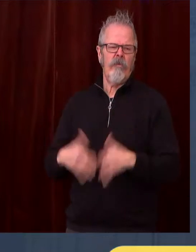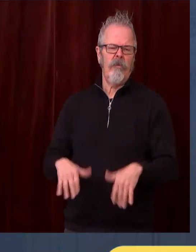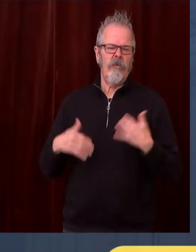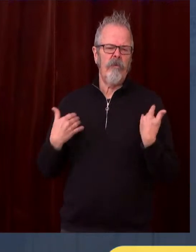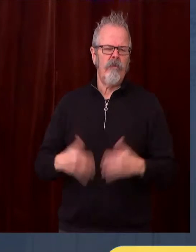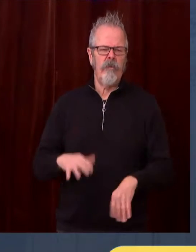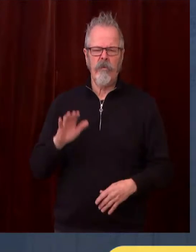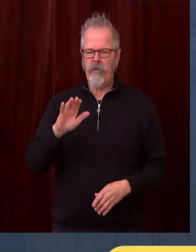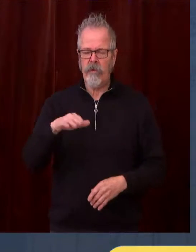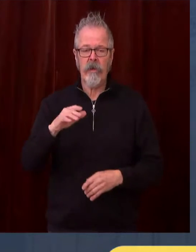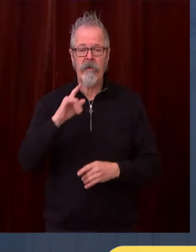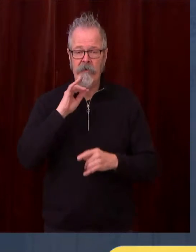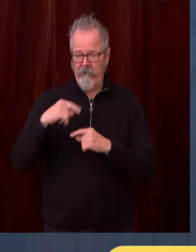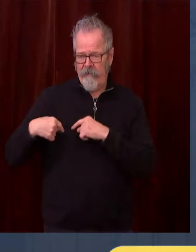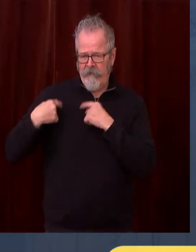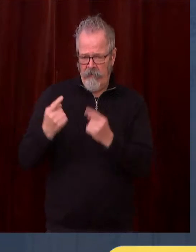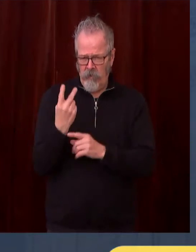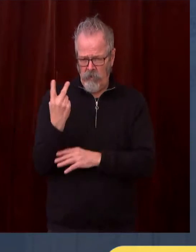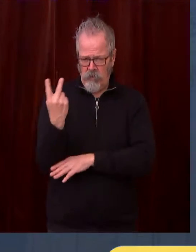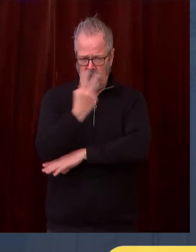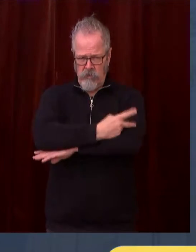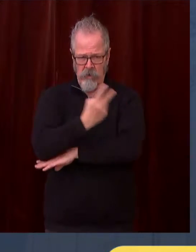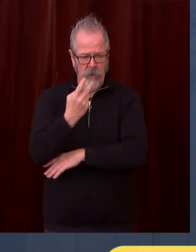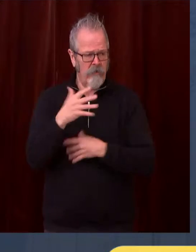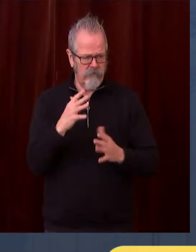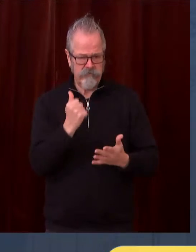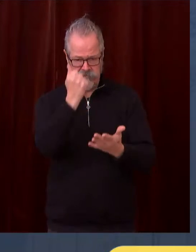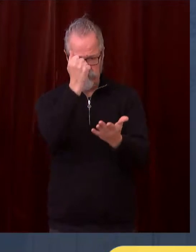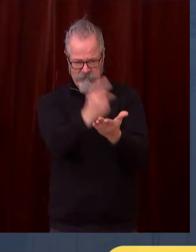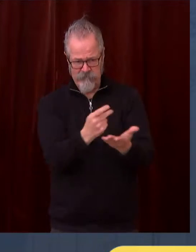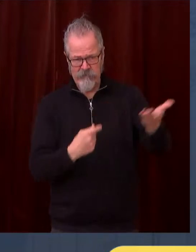the Pfizer and BioNTech vaccine.